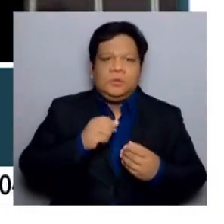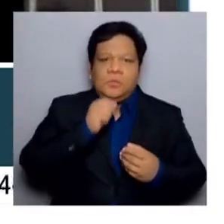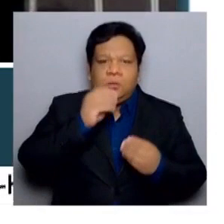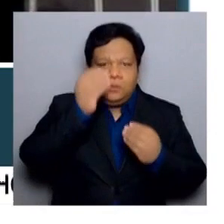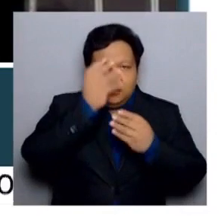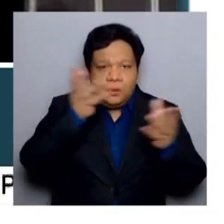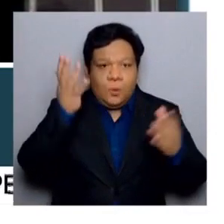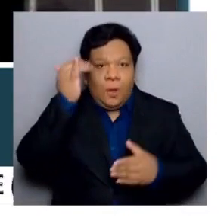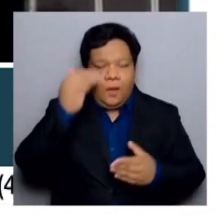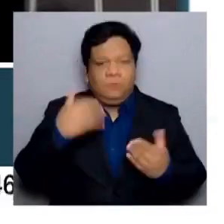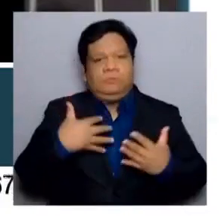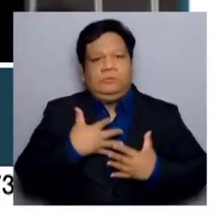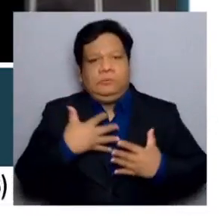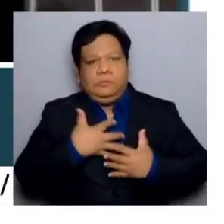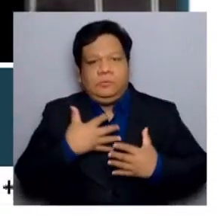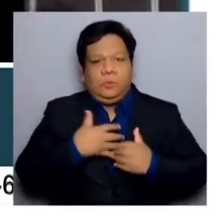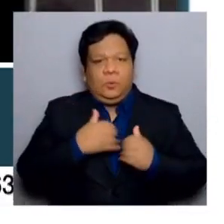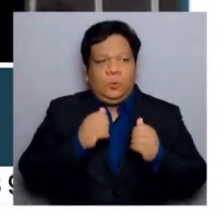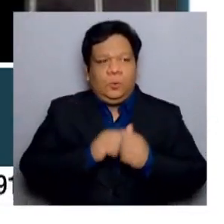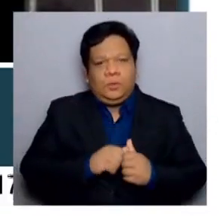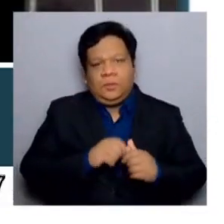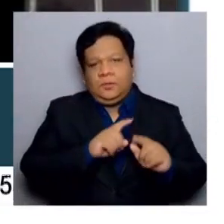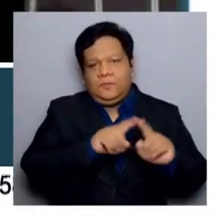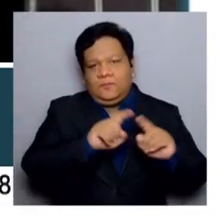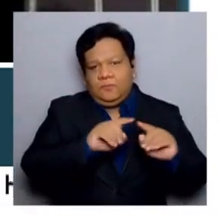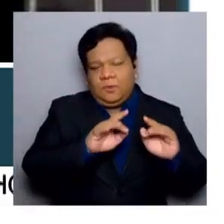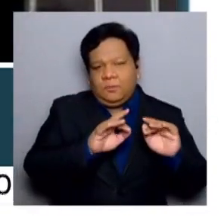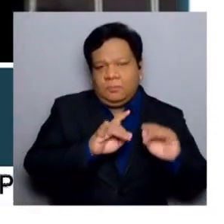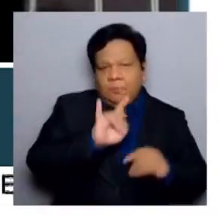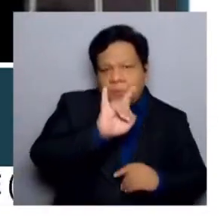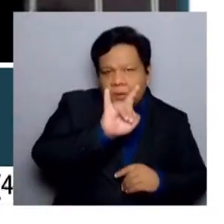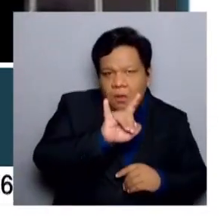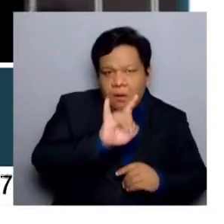of traditional media, of